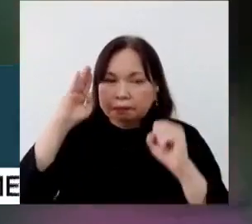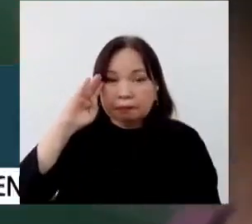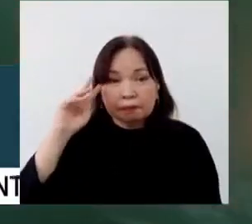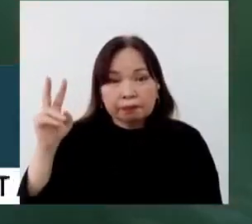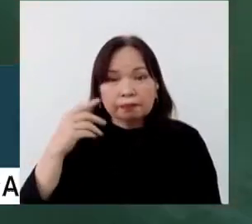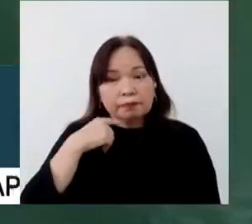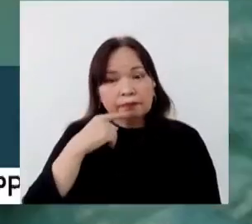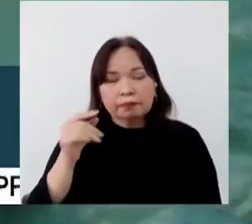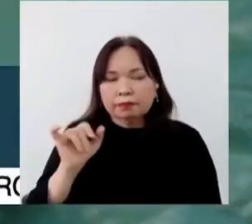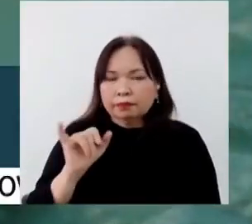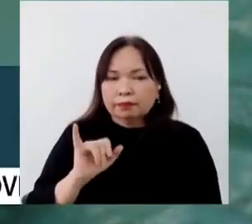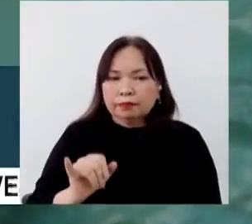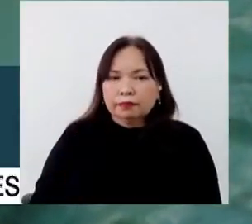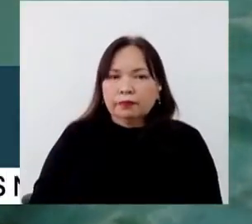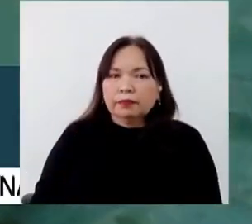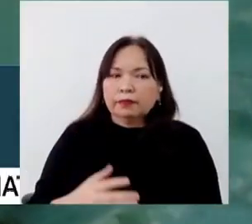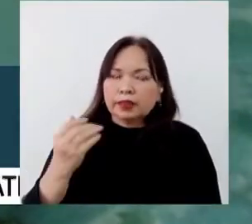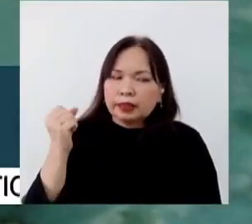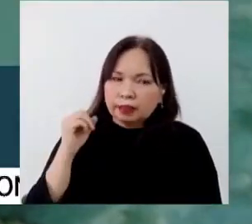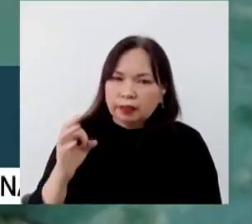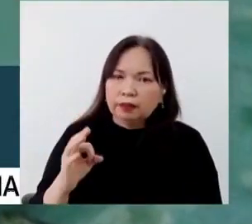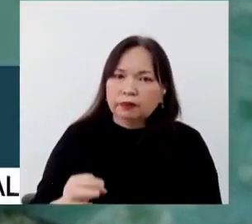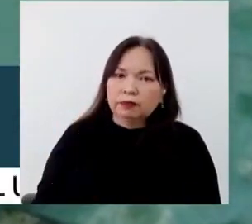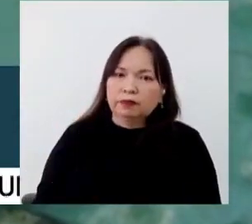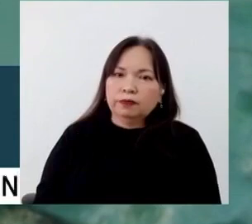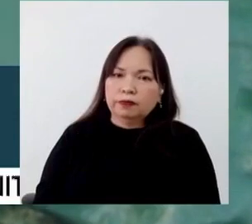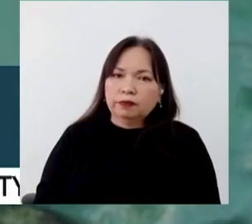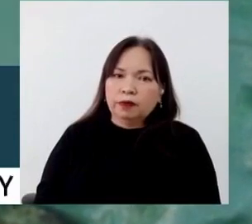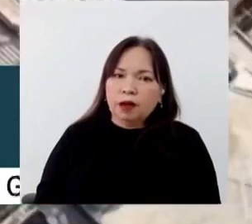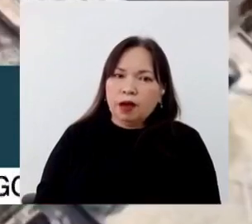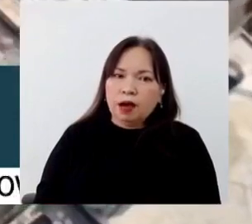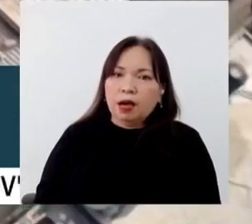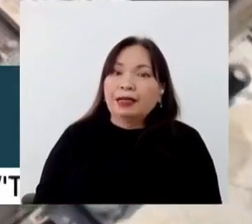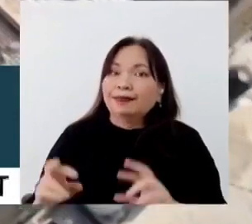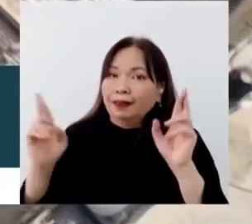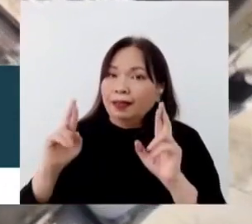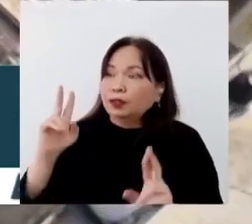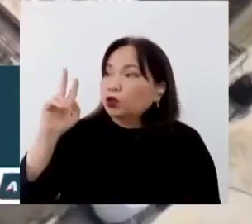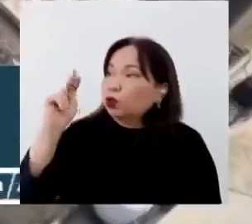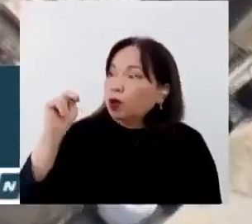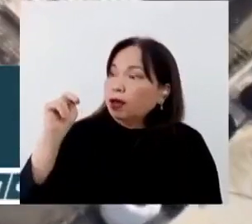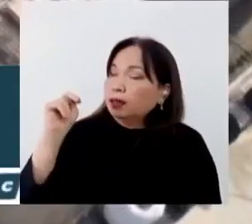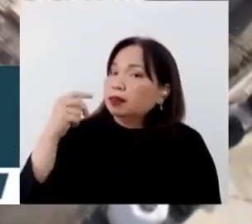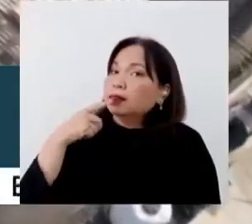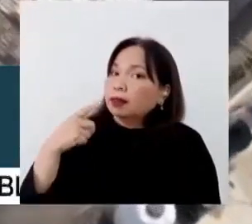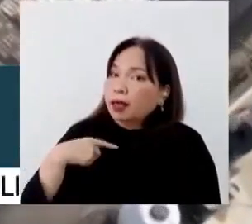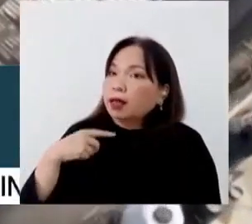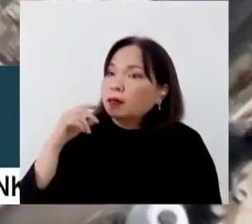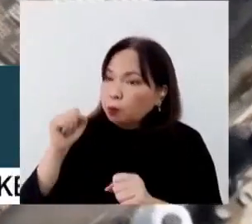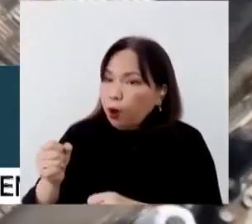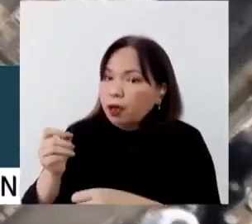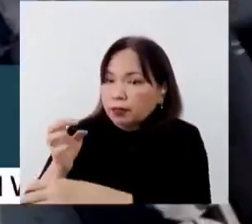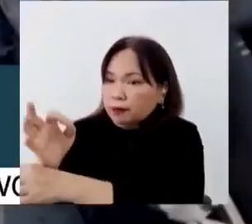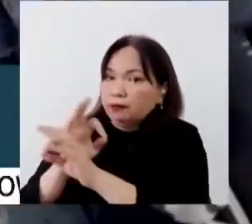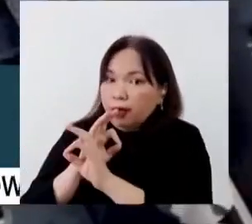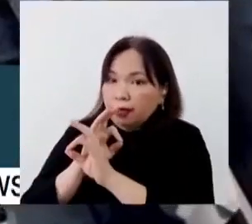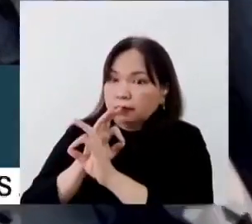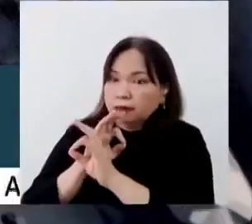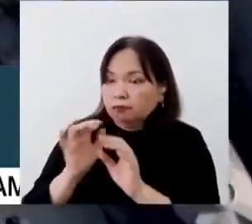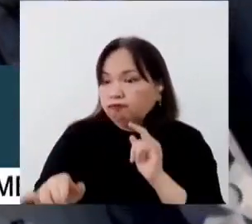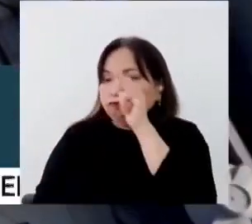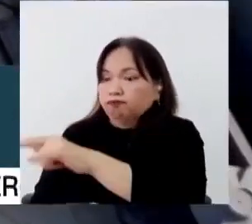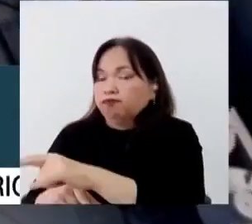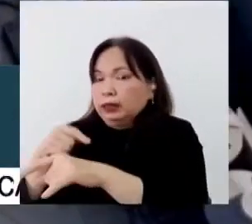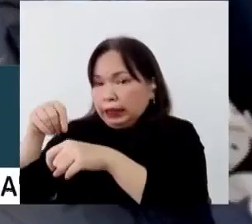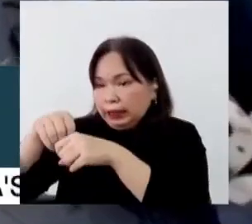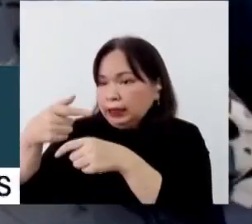once humanitarian corridors are opened, the DFA must be ready. And this is